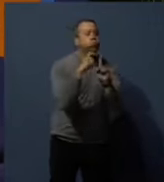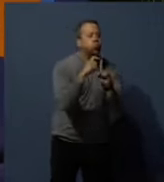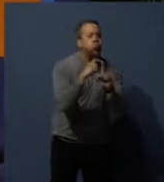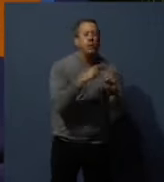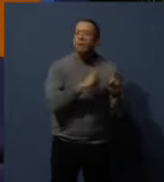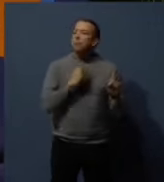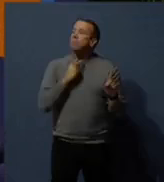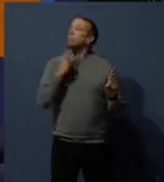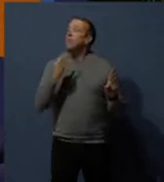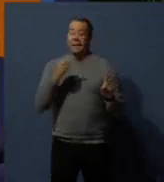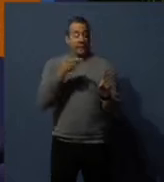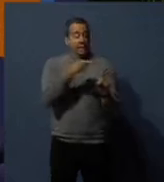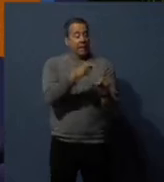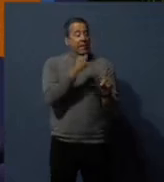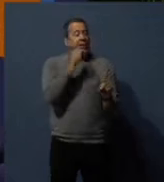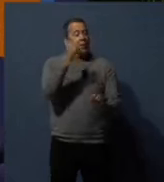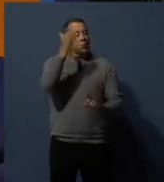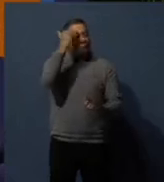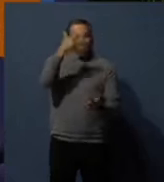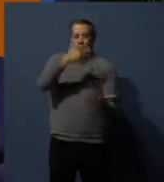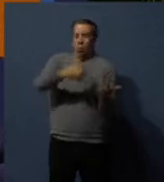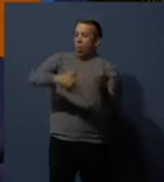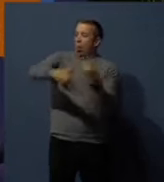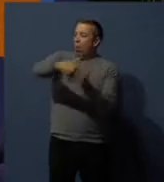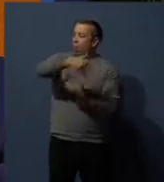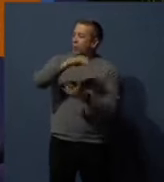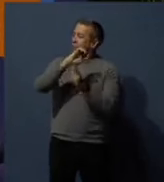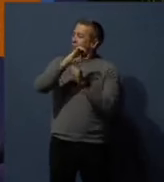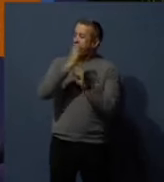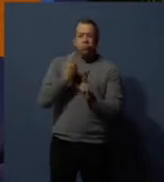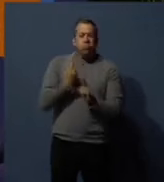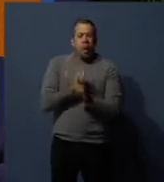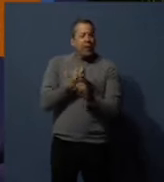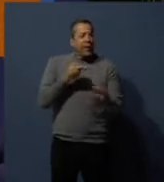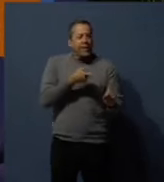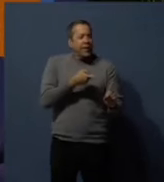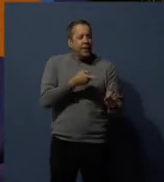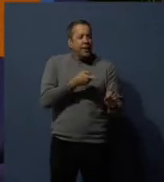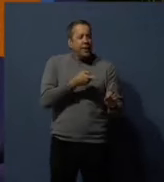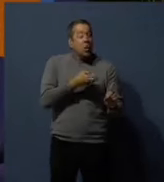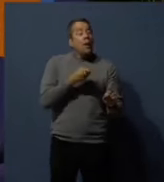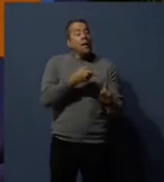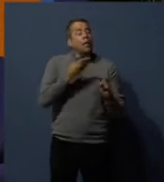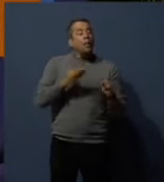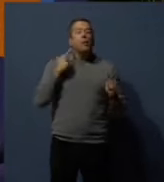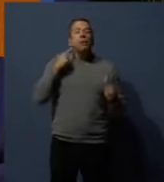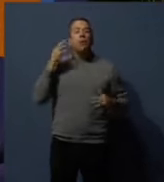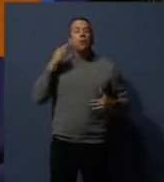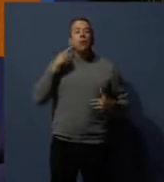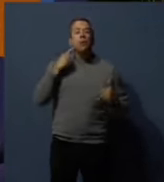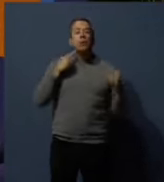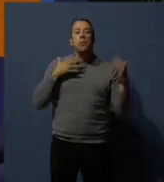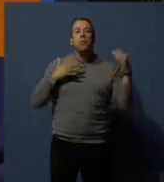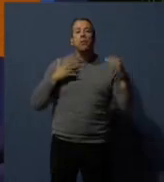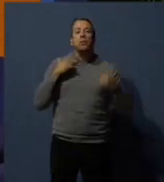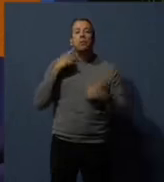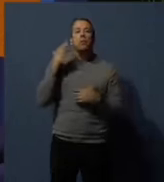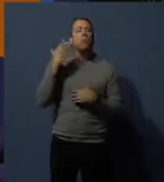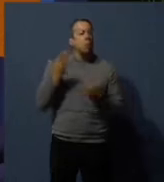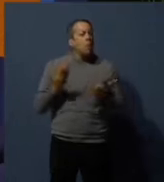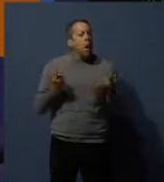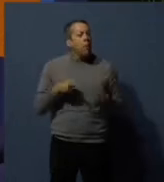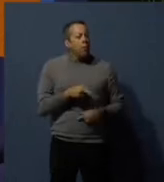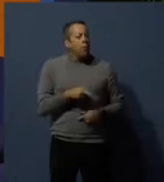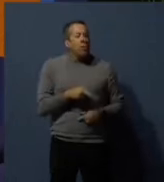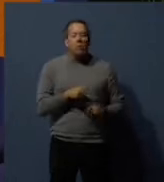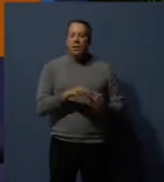doesn't necessarily know social environments properly and all those types of things. So he might make sounds out of place and all this kind of stuff. But